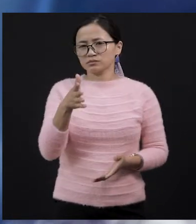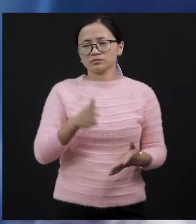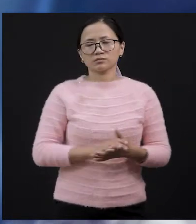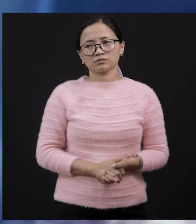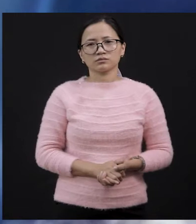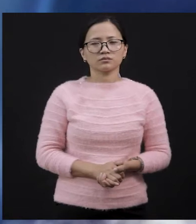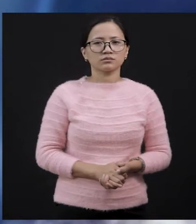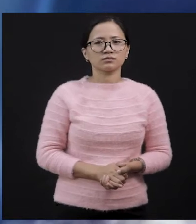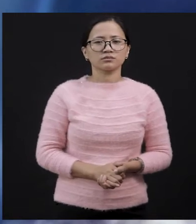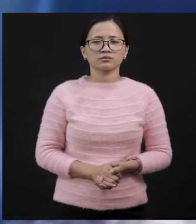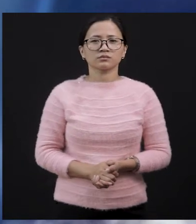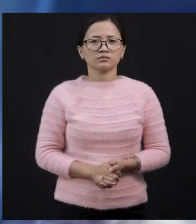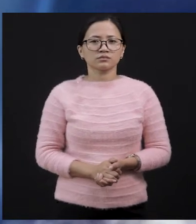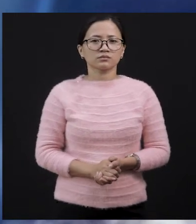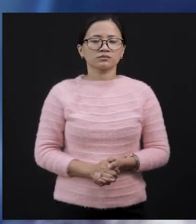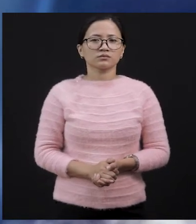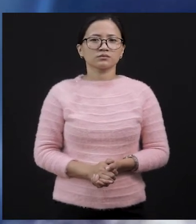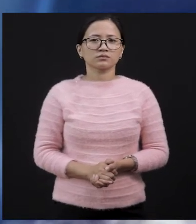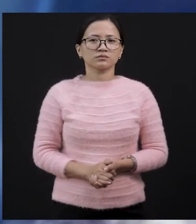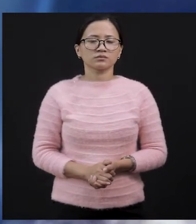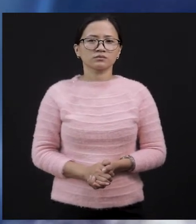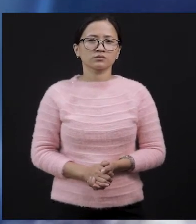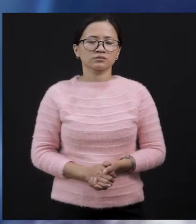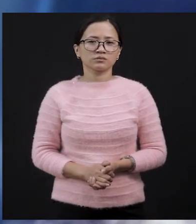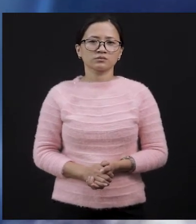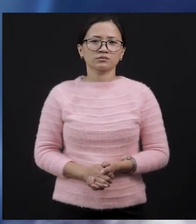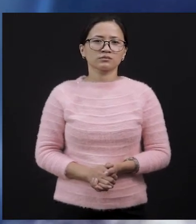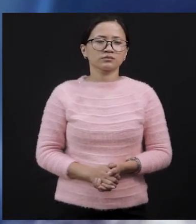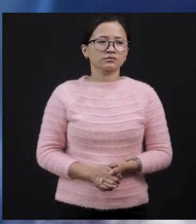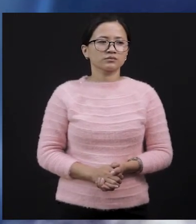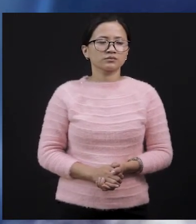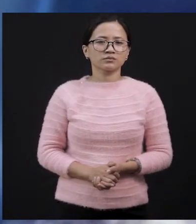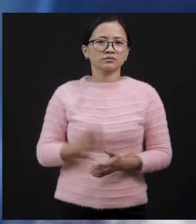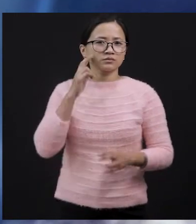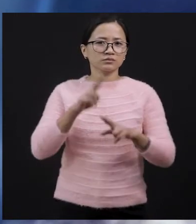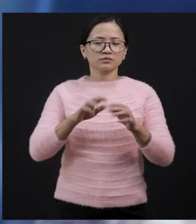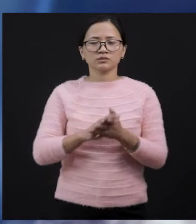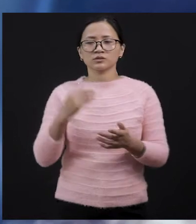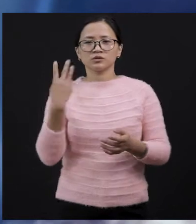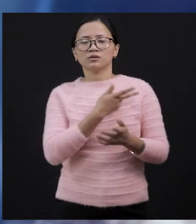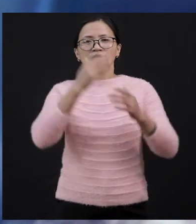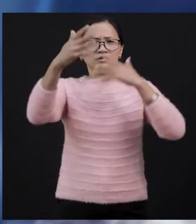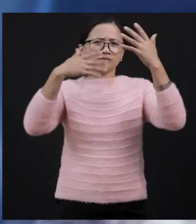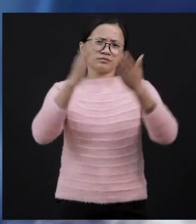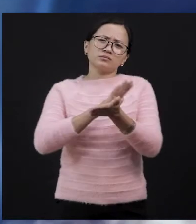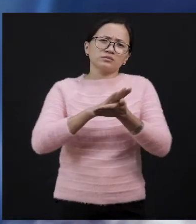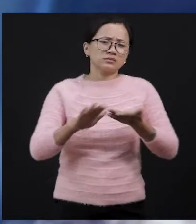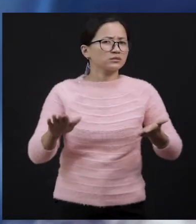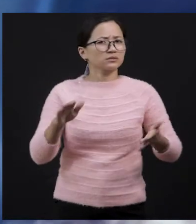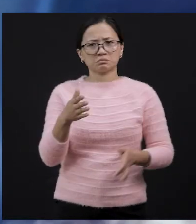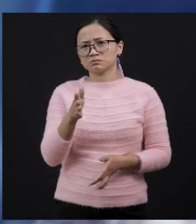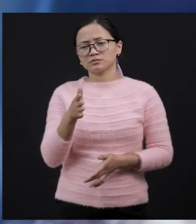Okay? Our air has become unclean. And if our air is not clean,